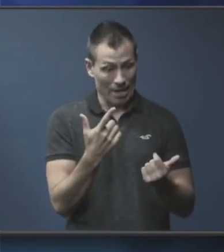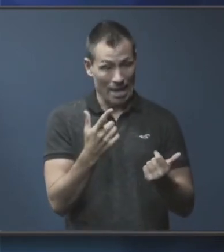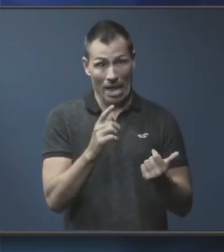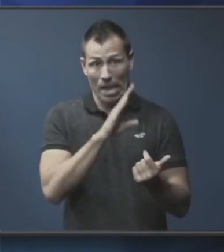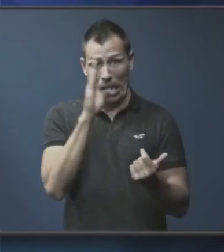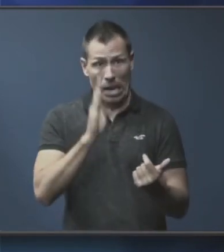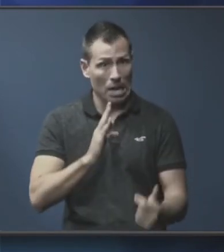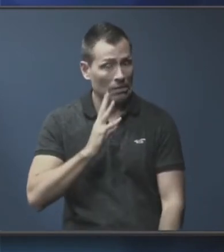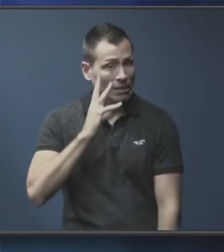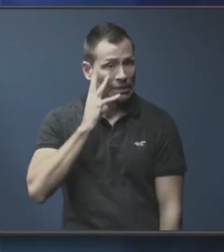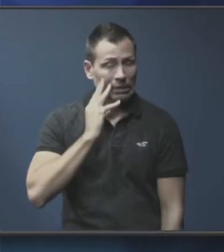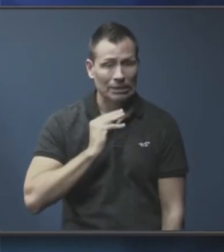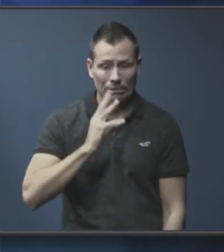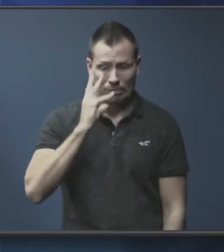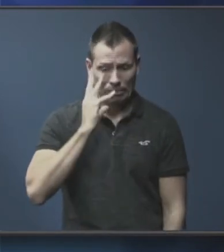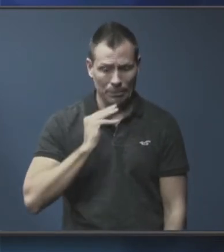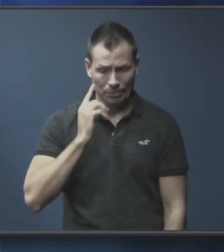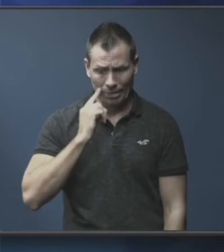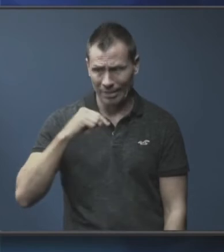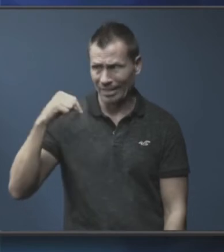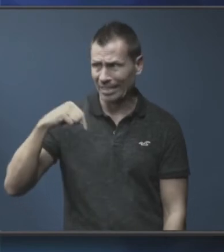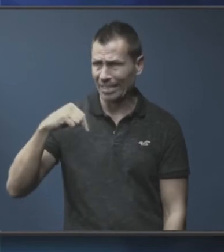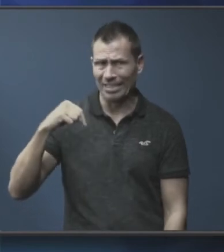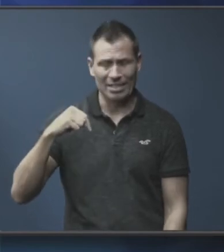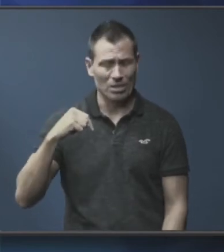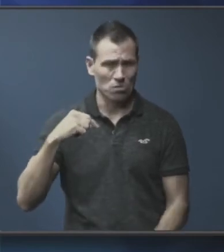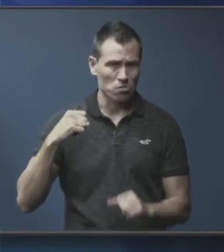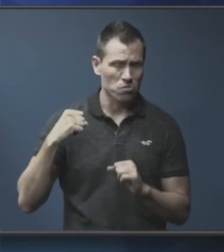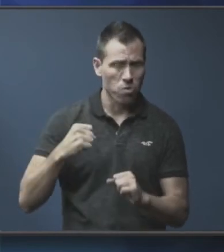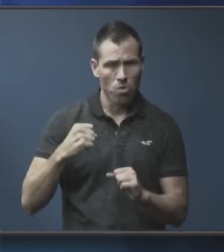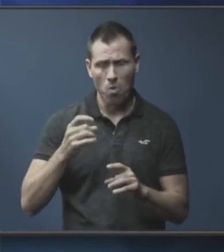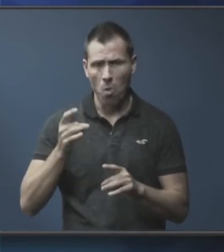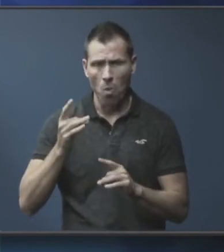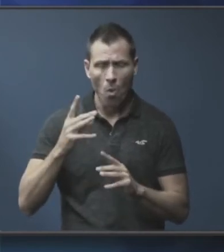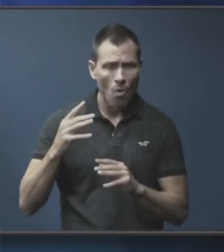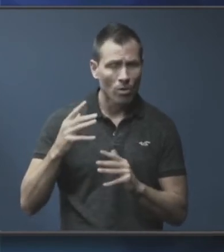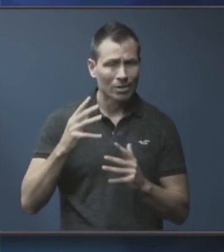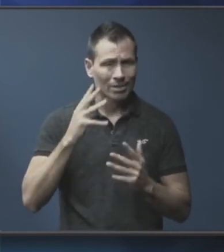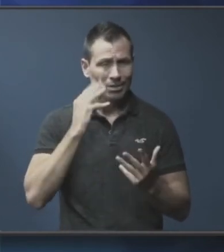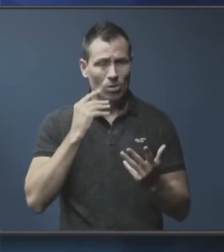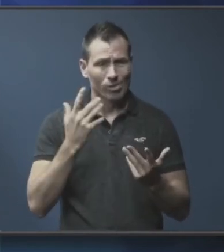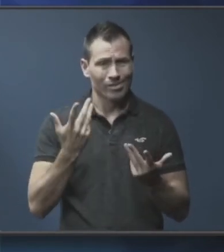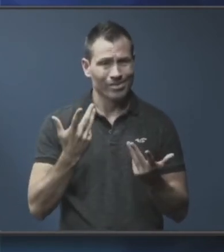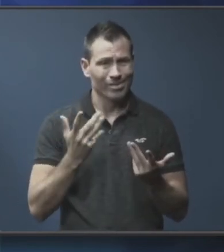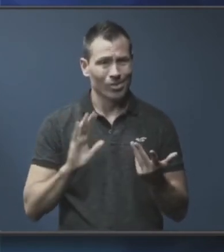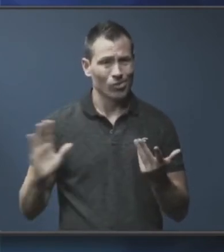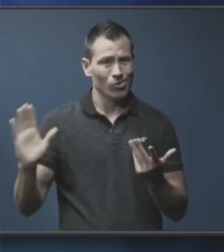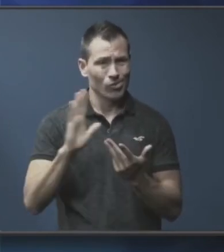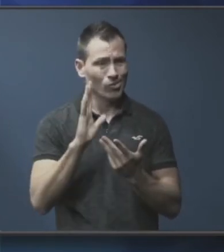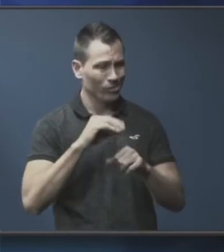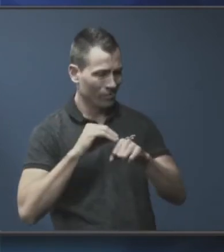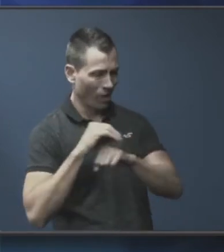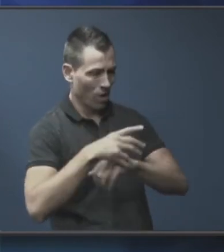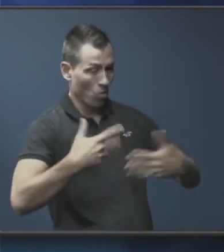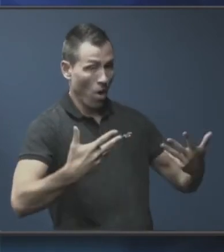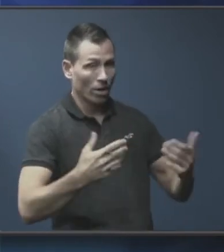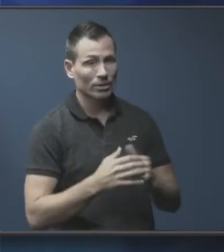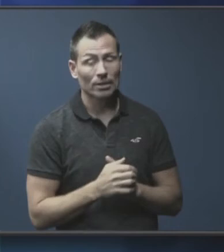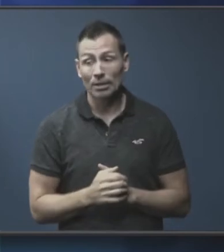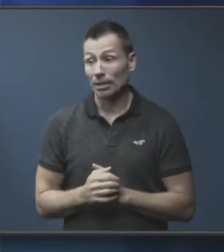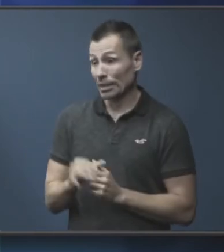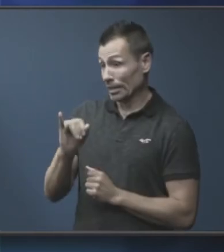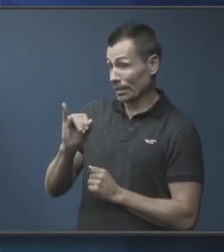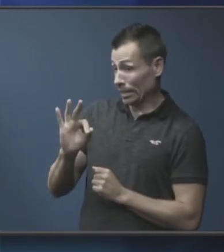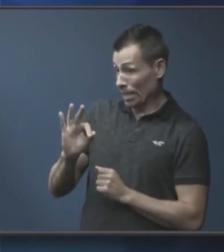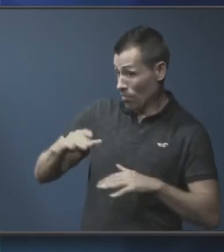been, in this kind of weather, what can you advise to them? For people who have never been in this type of weather, to be in a